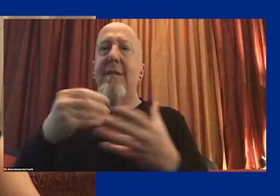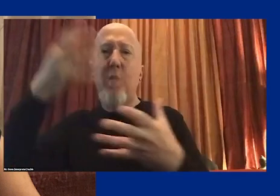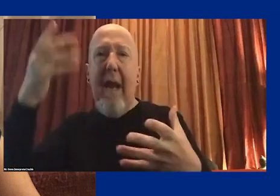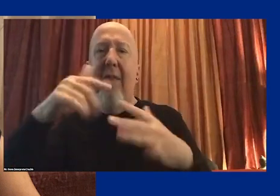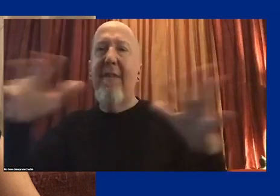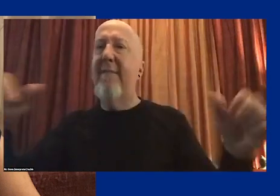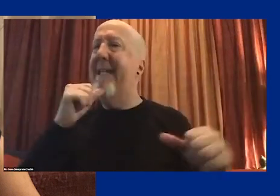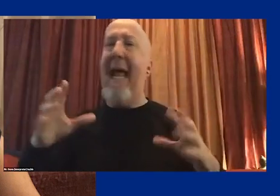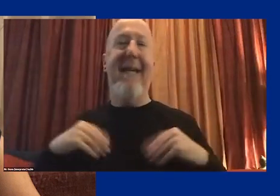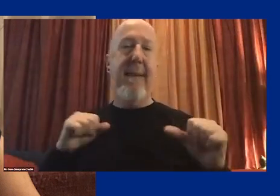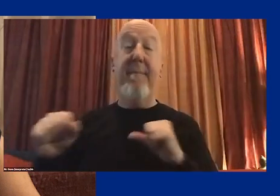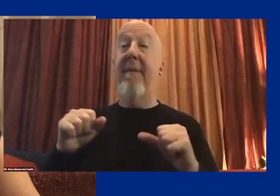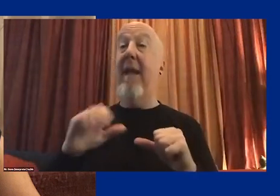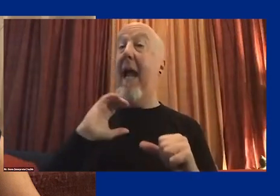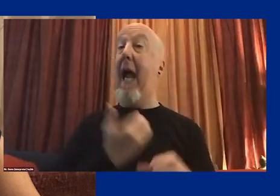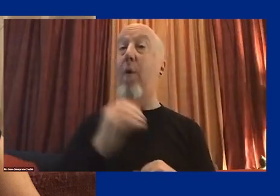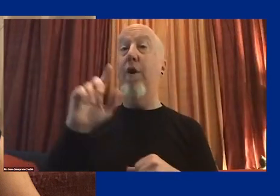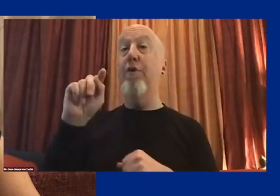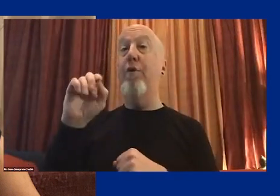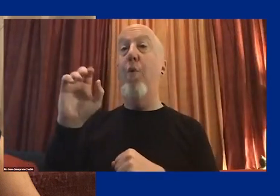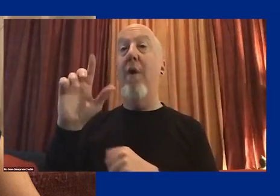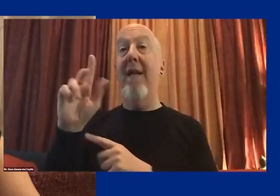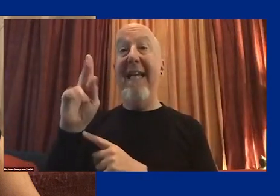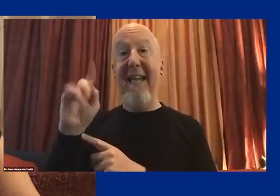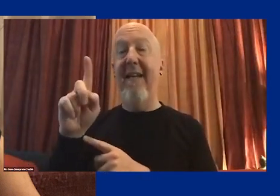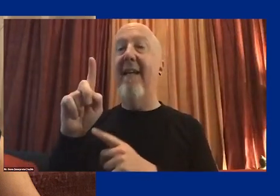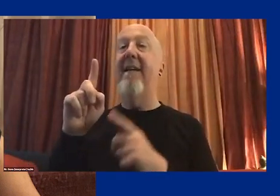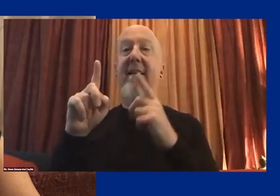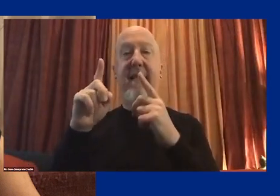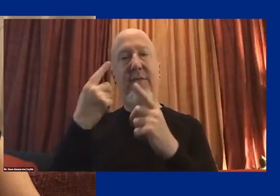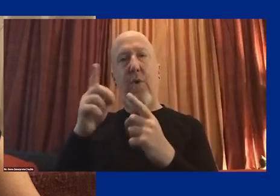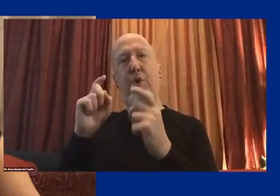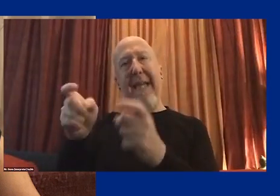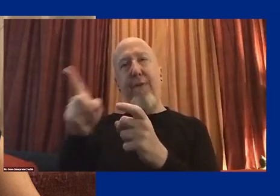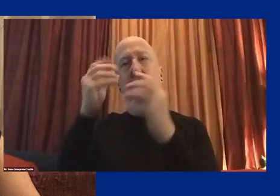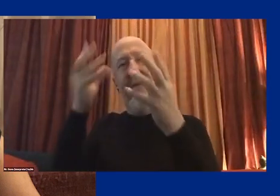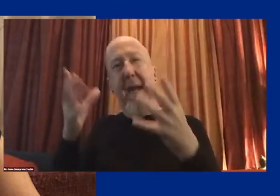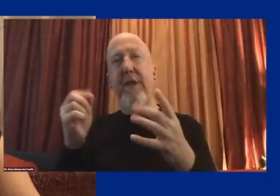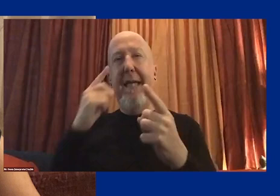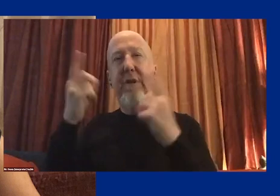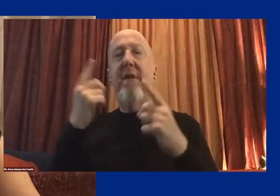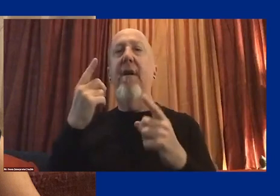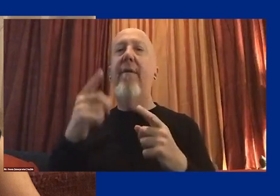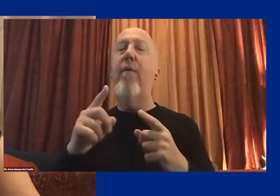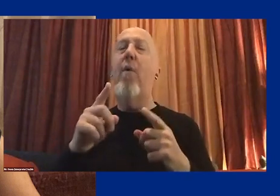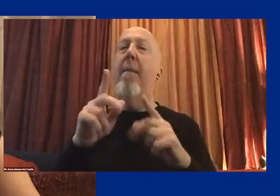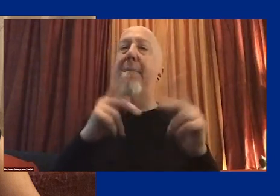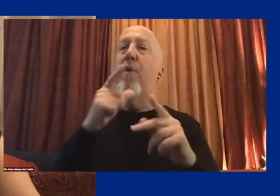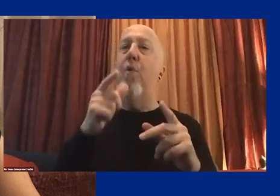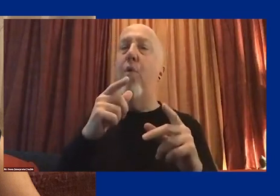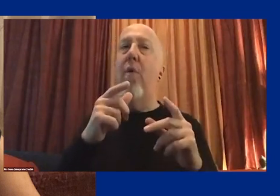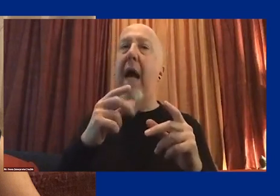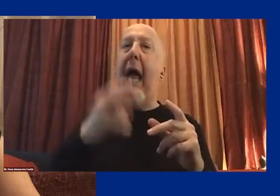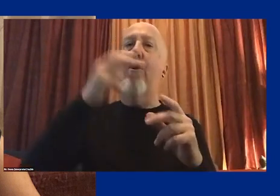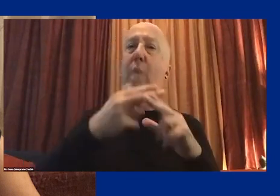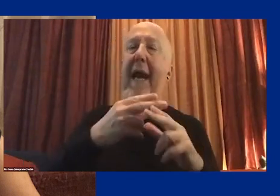This toolkit is meant to provide information and considerations for higher weight, disabled, and older people, as